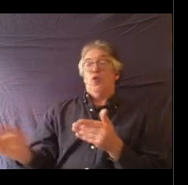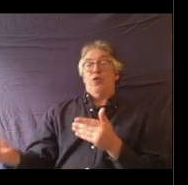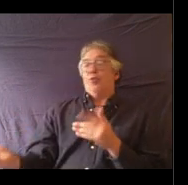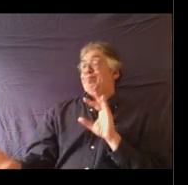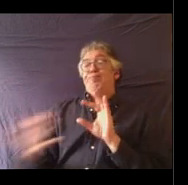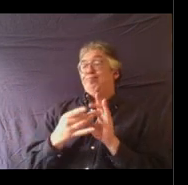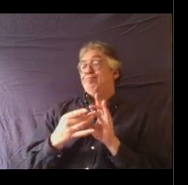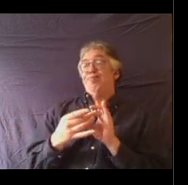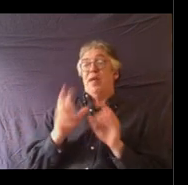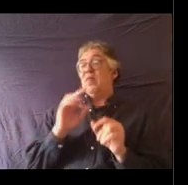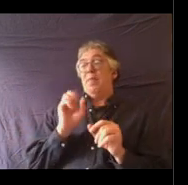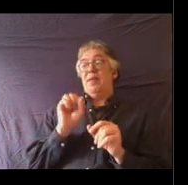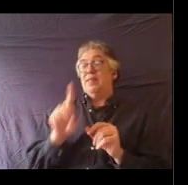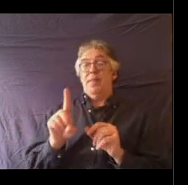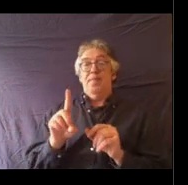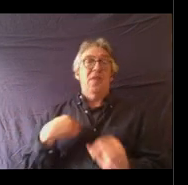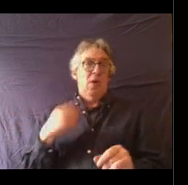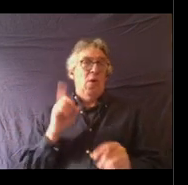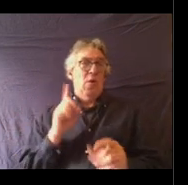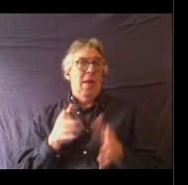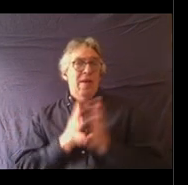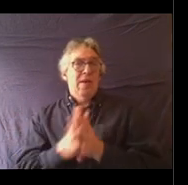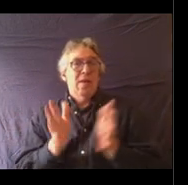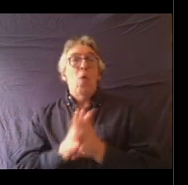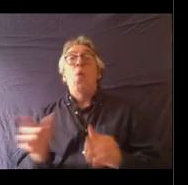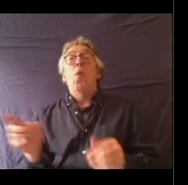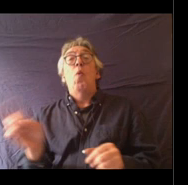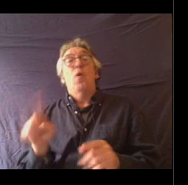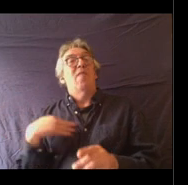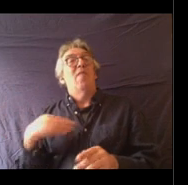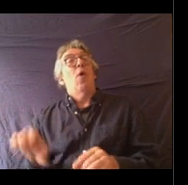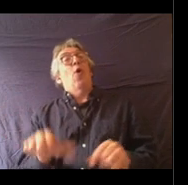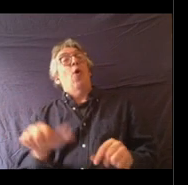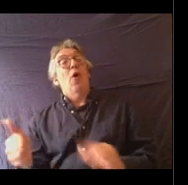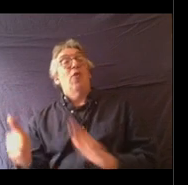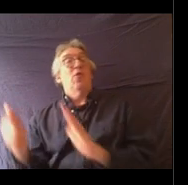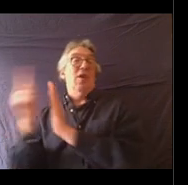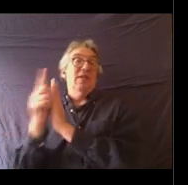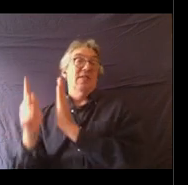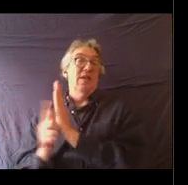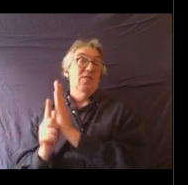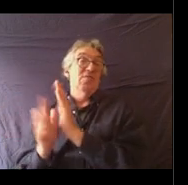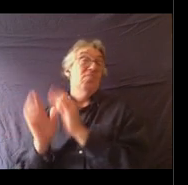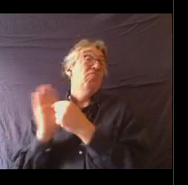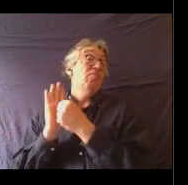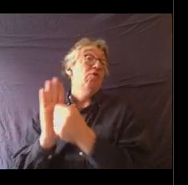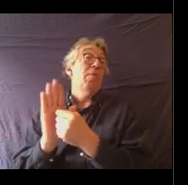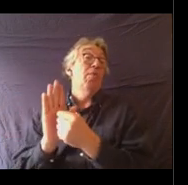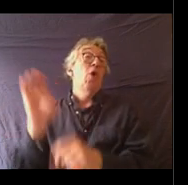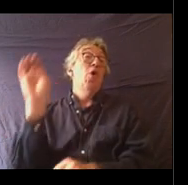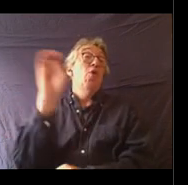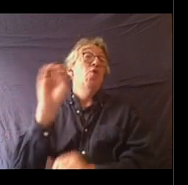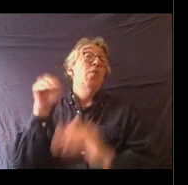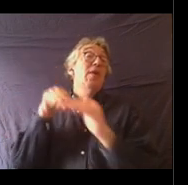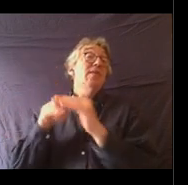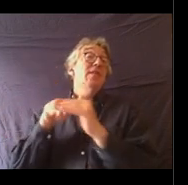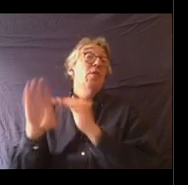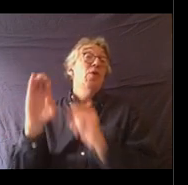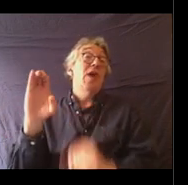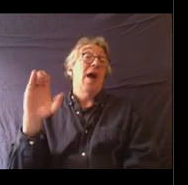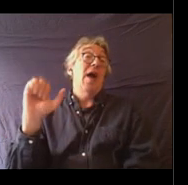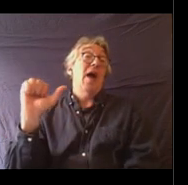you which aspects will be covered by other legislation such as the European Accessibility Act.